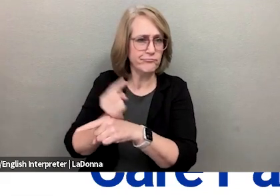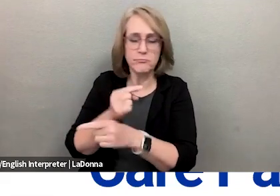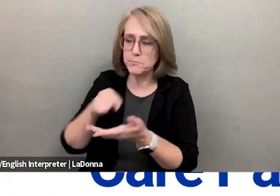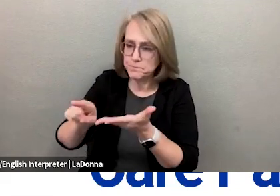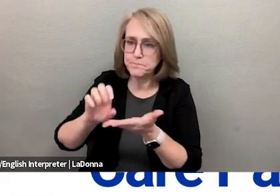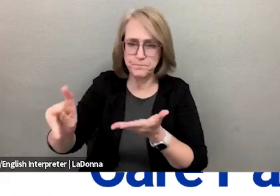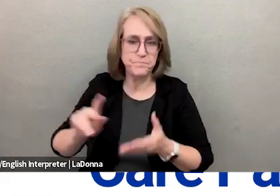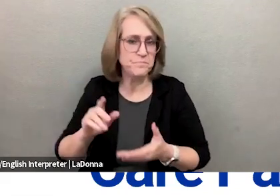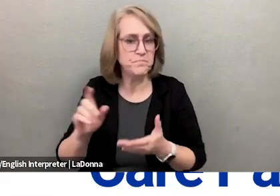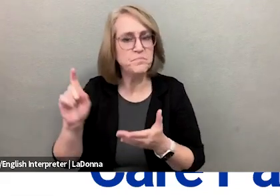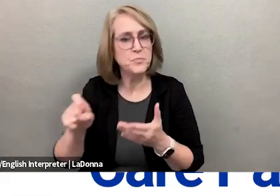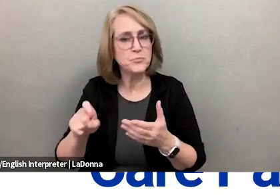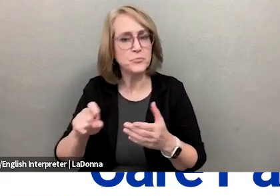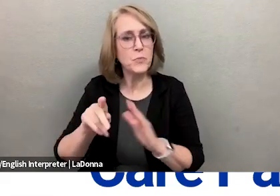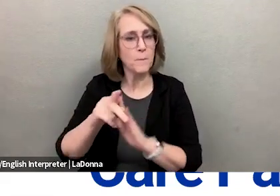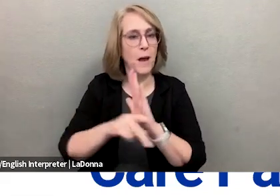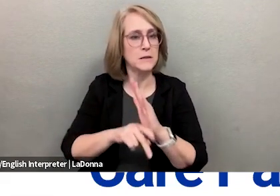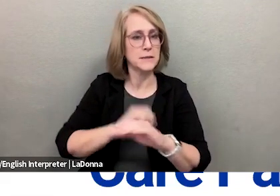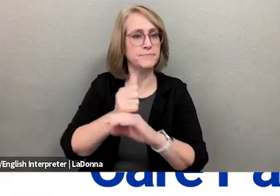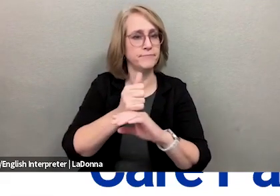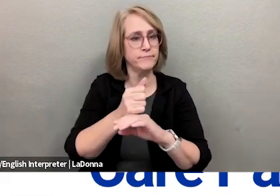methods? Next slide, please.